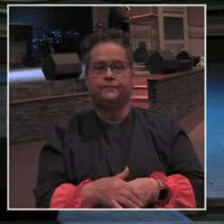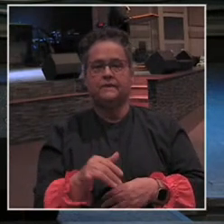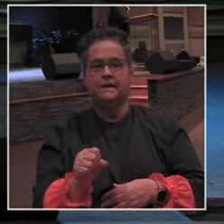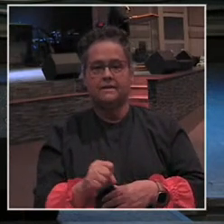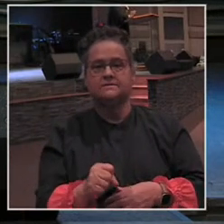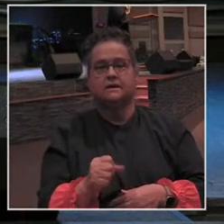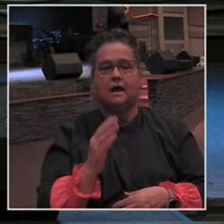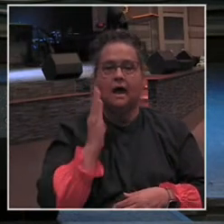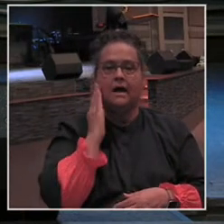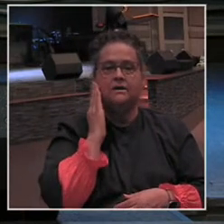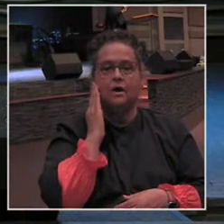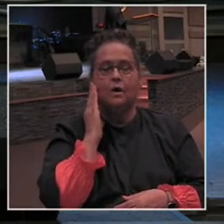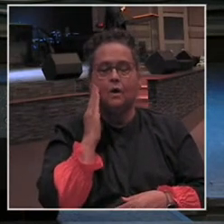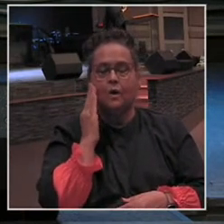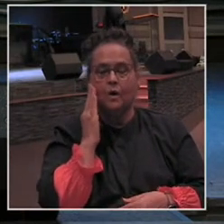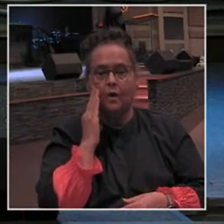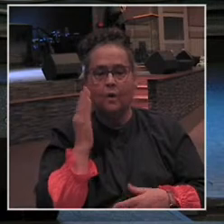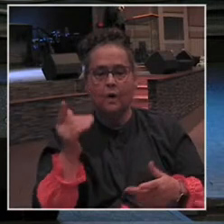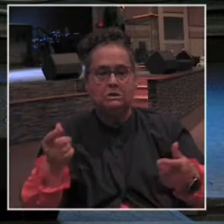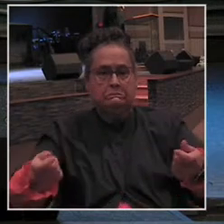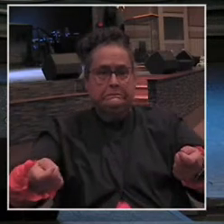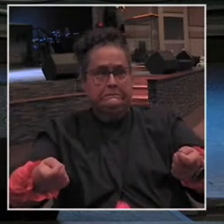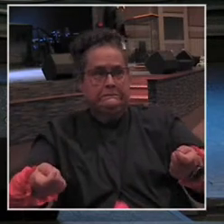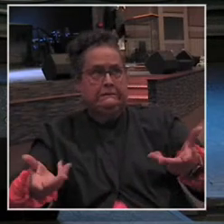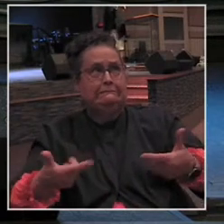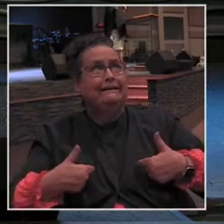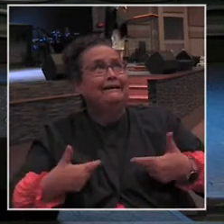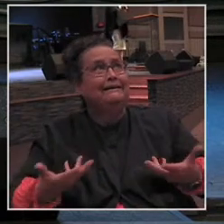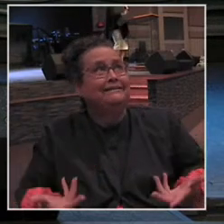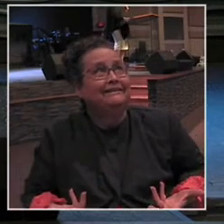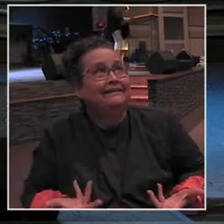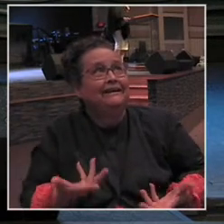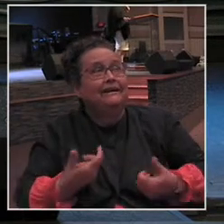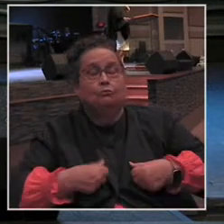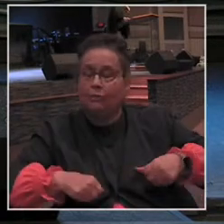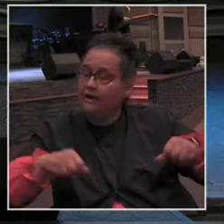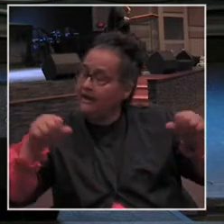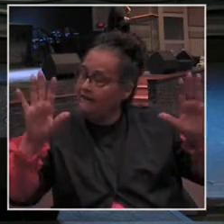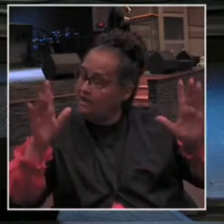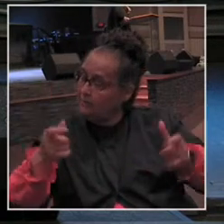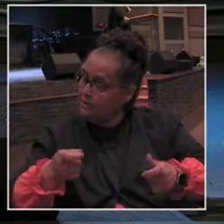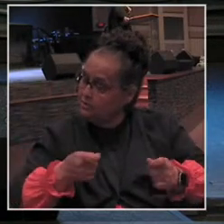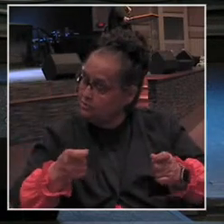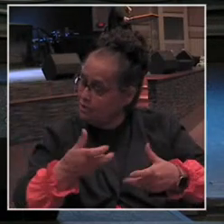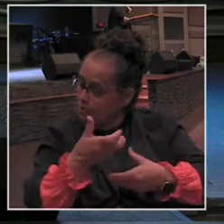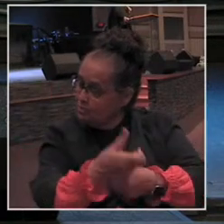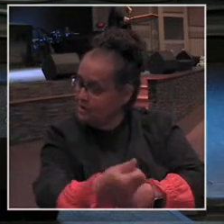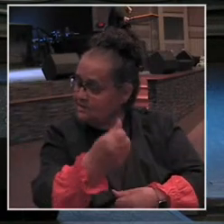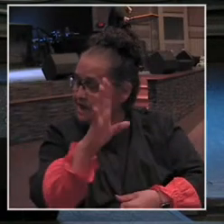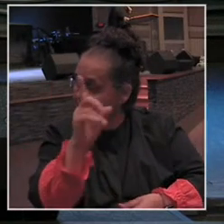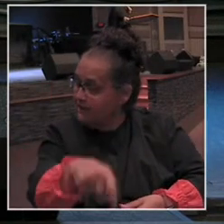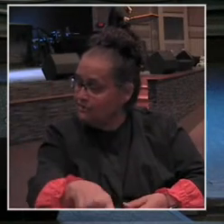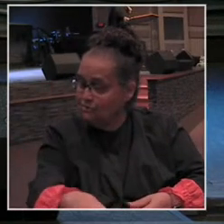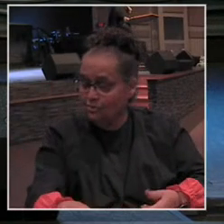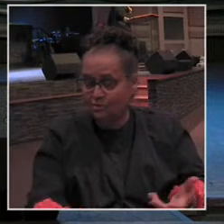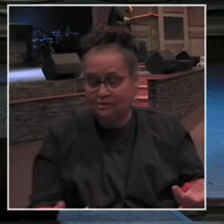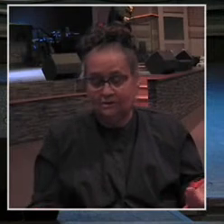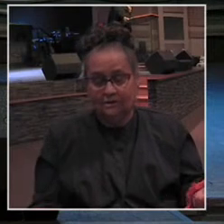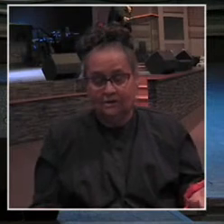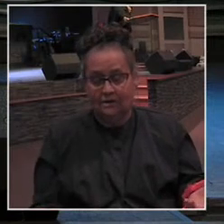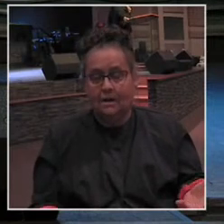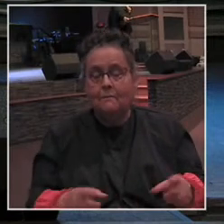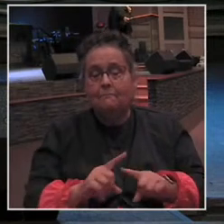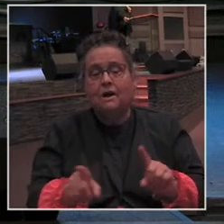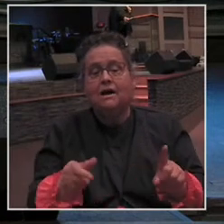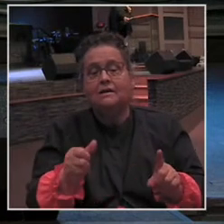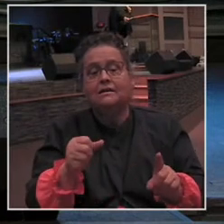the boat, there isn't any steering mechanisms, no sails. You release complete control, and you have to trust God. But